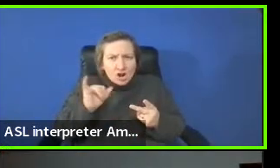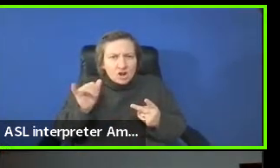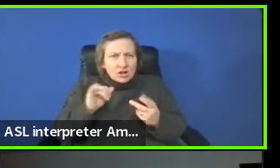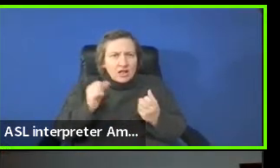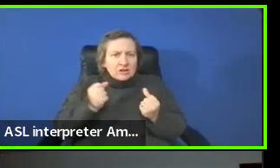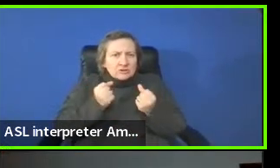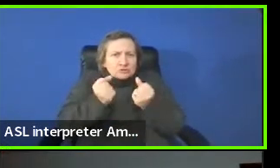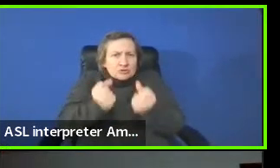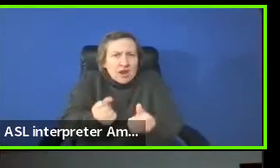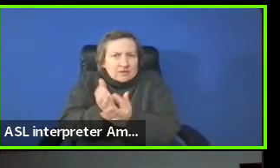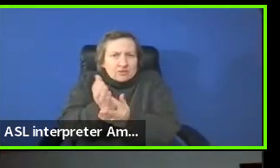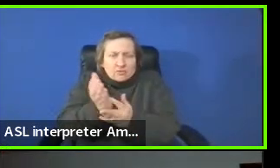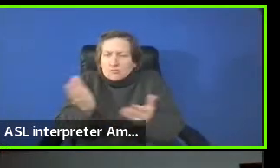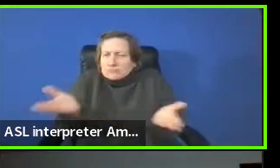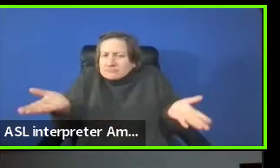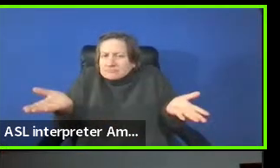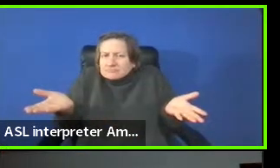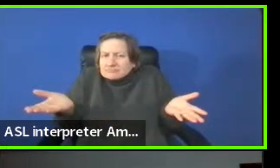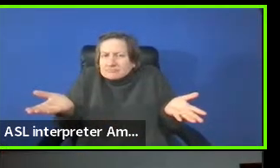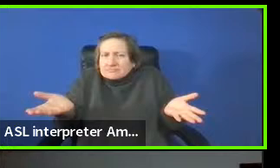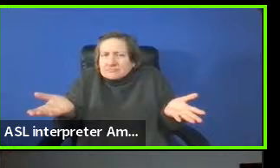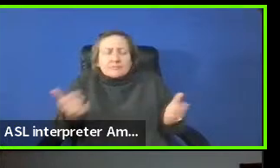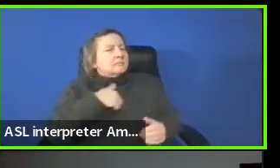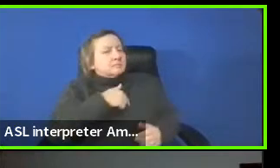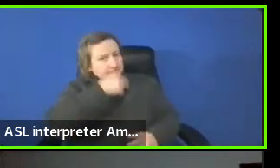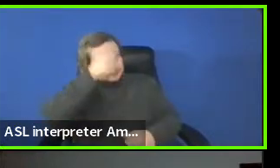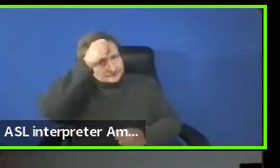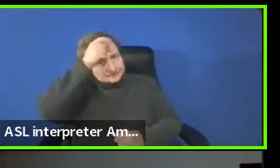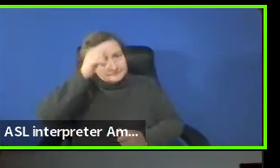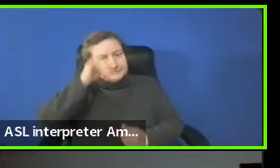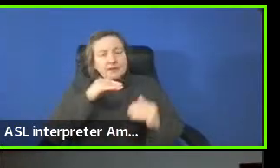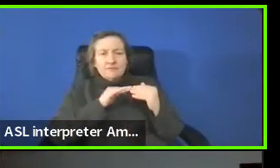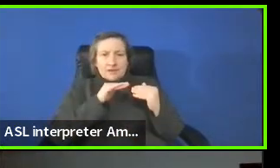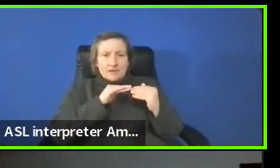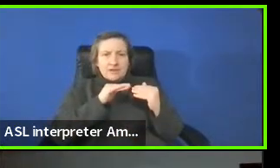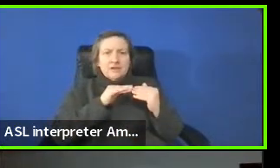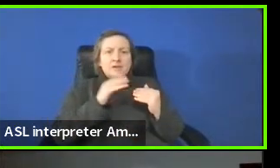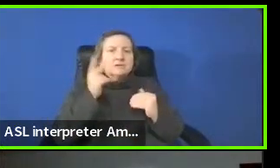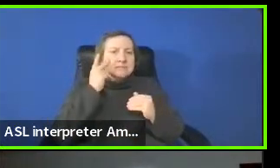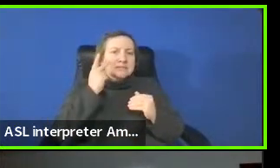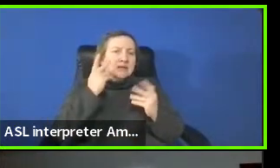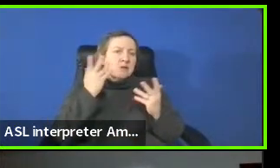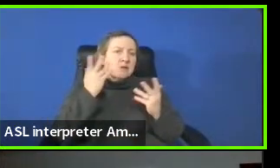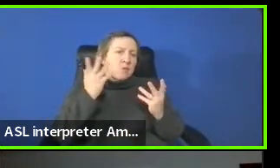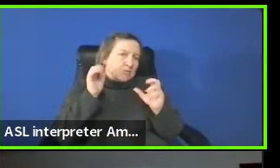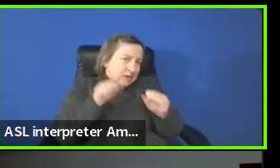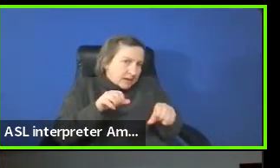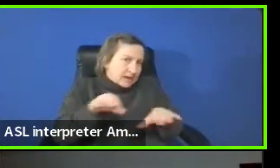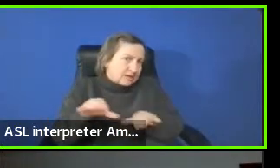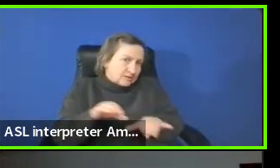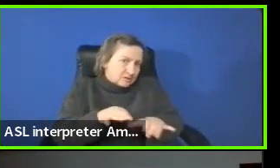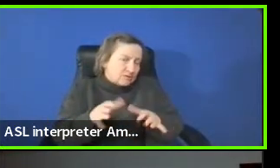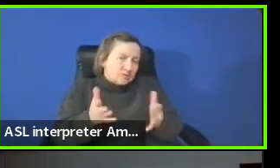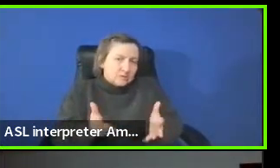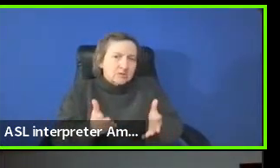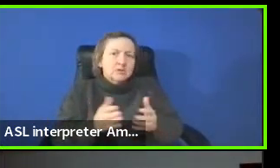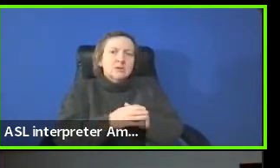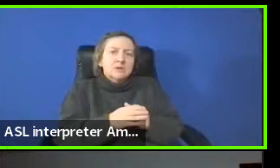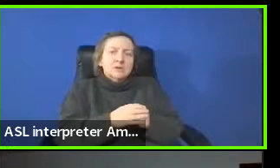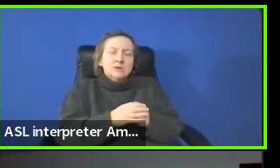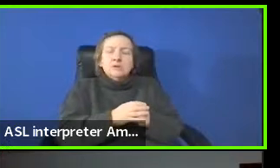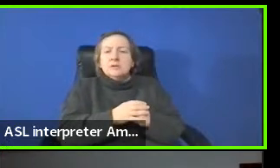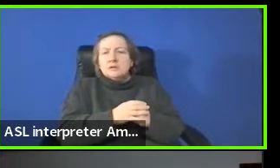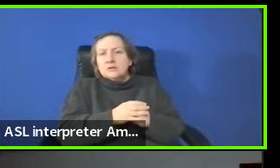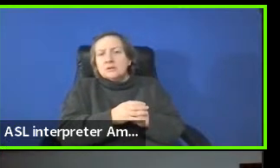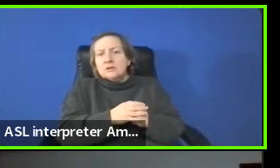it. We get it. That's fair. Let's see what we can do. There may, in fact, to